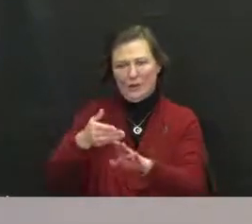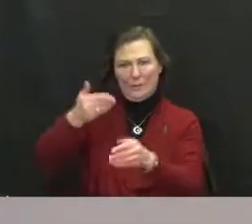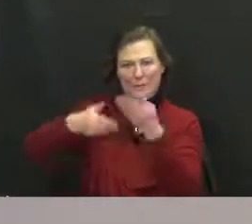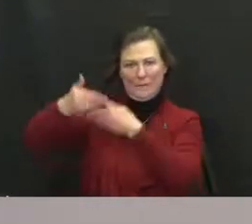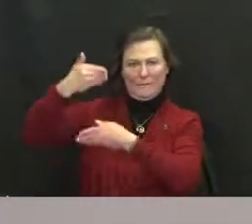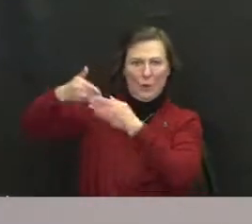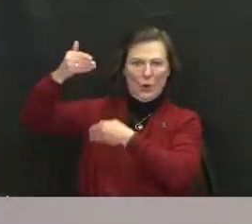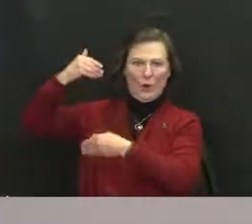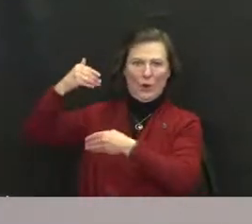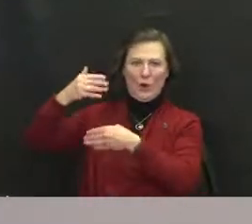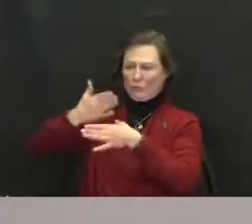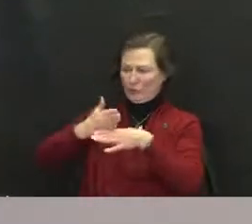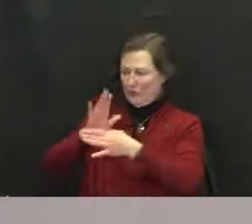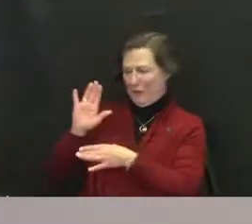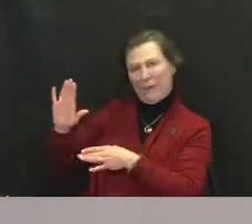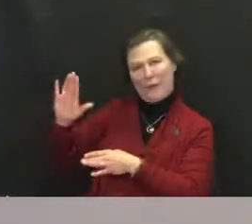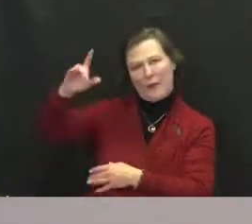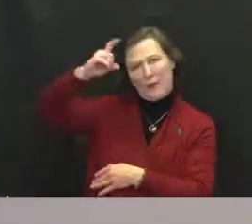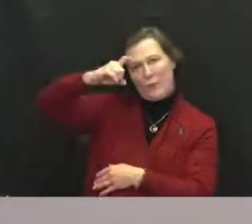sharing wisdom,